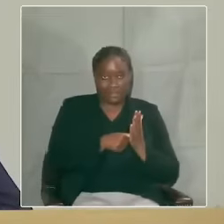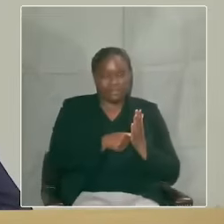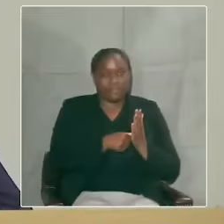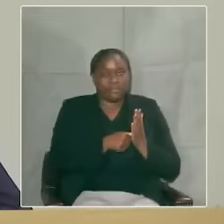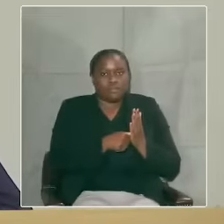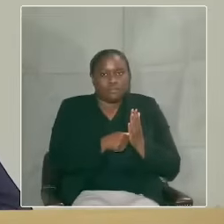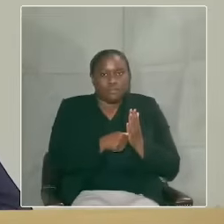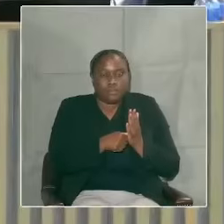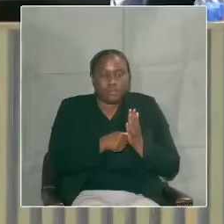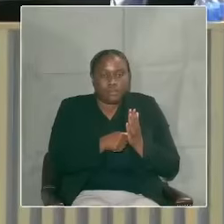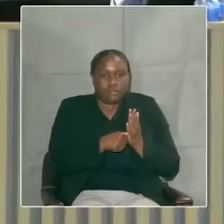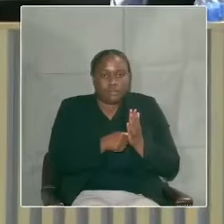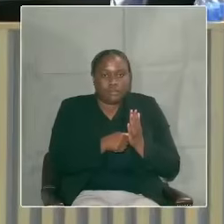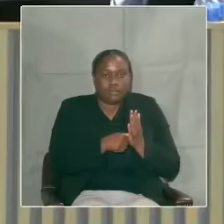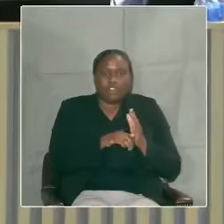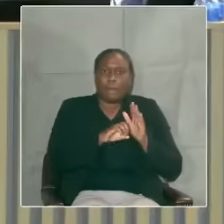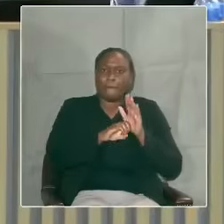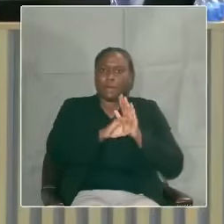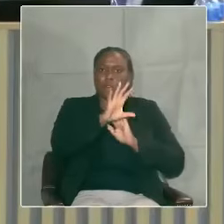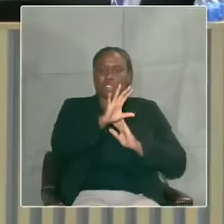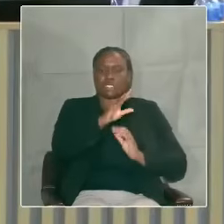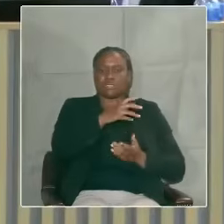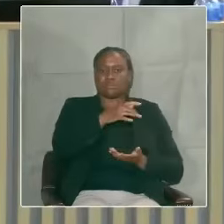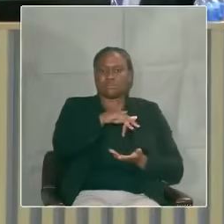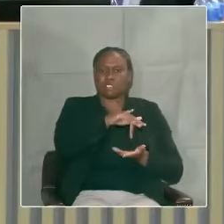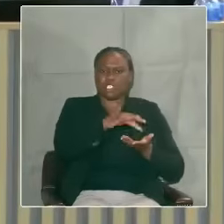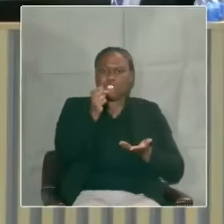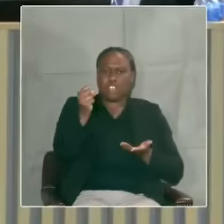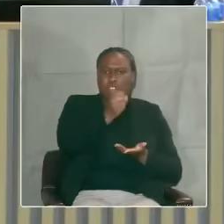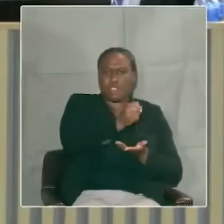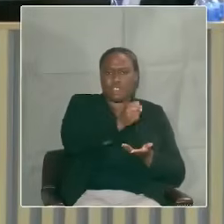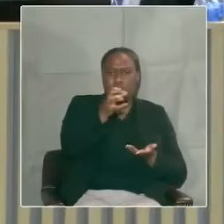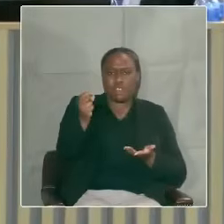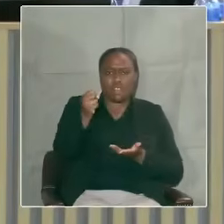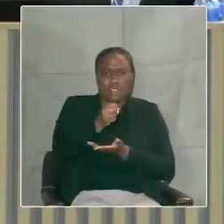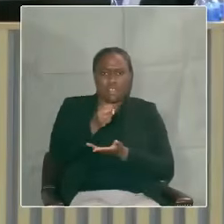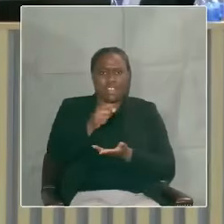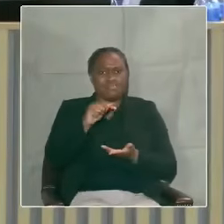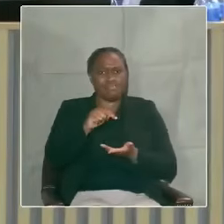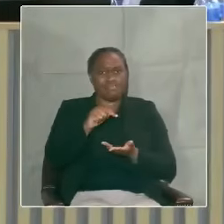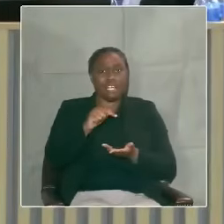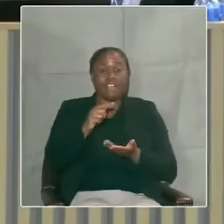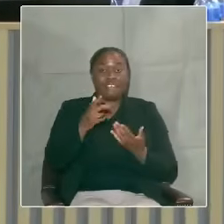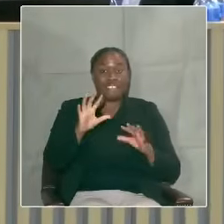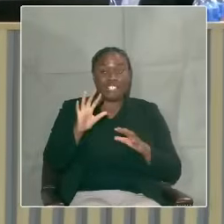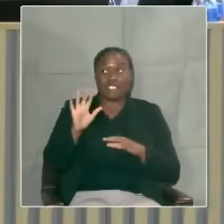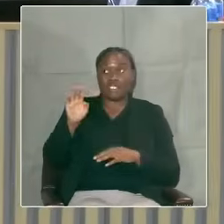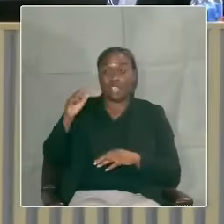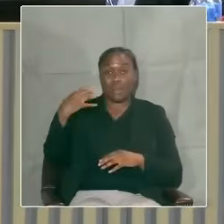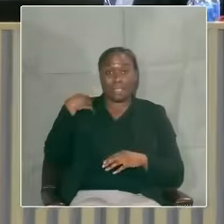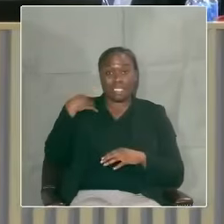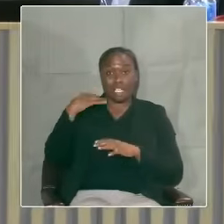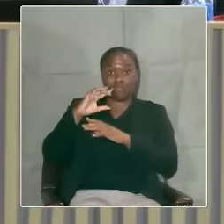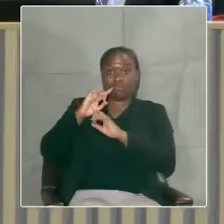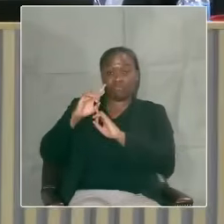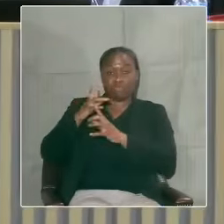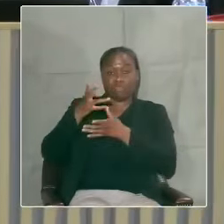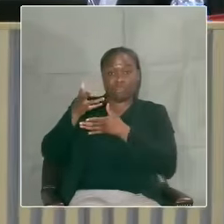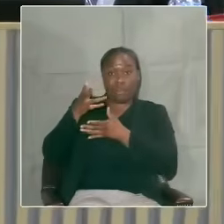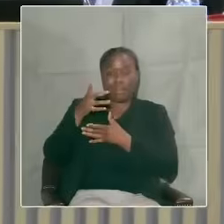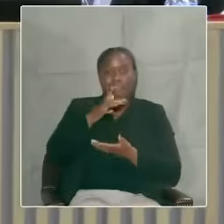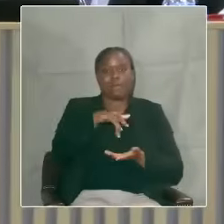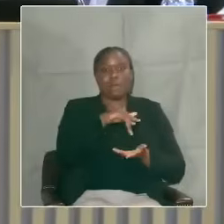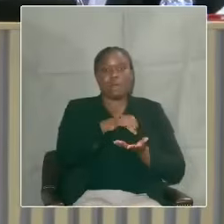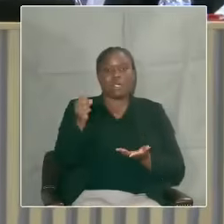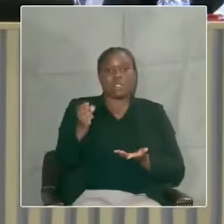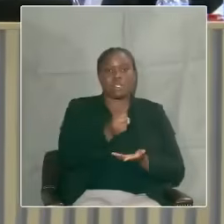filling of posts, had there been a discussion between you and the minister about this issue of the filling of posts? And is it